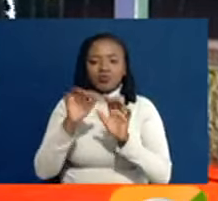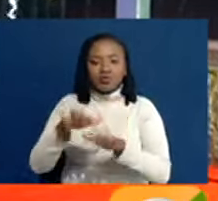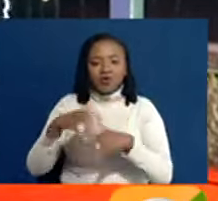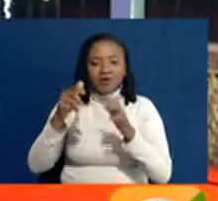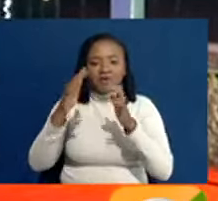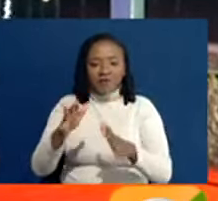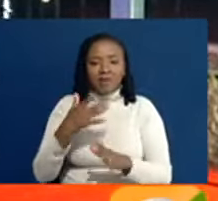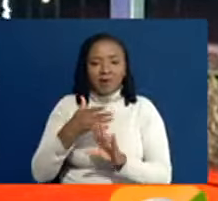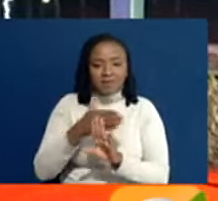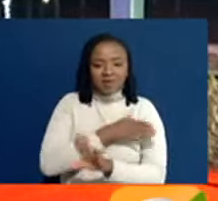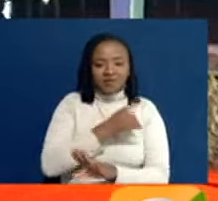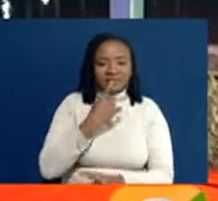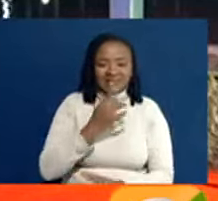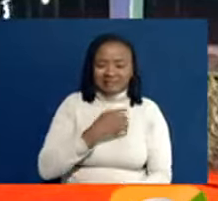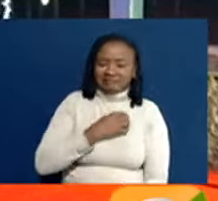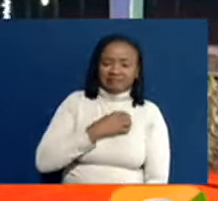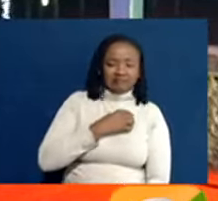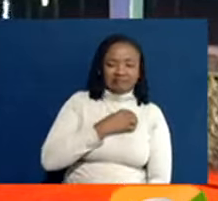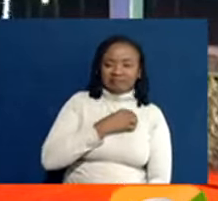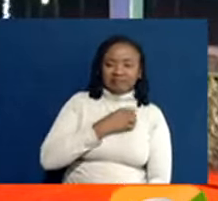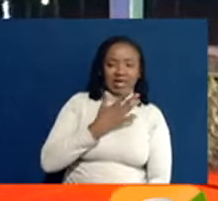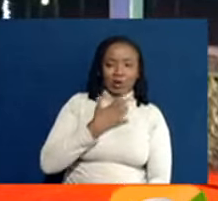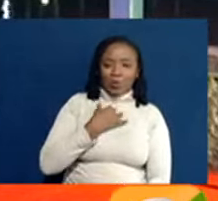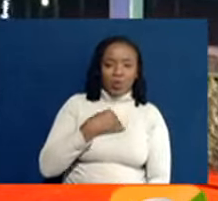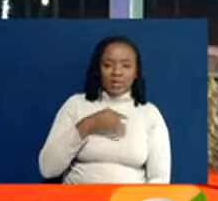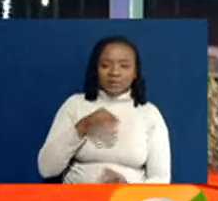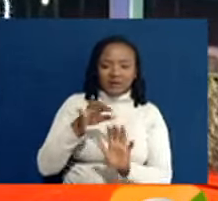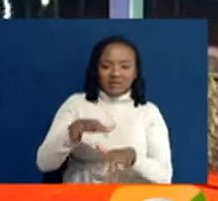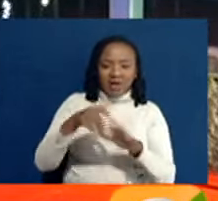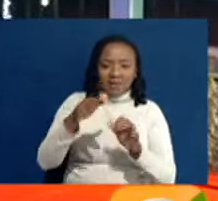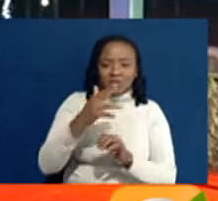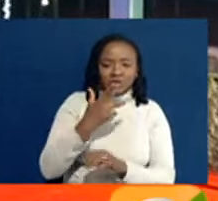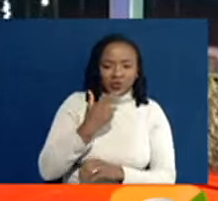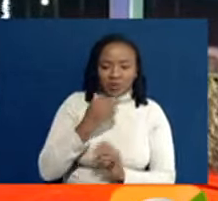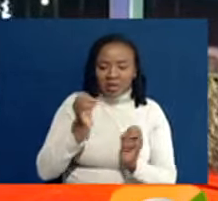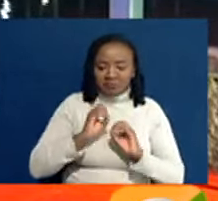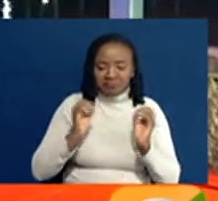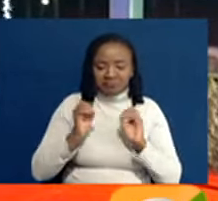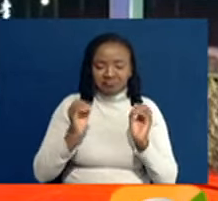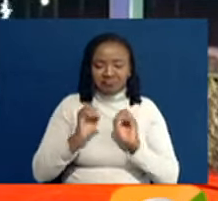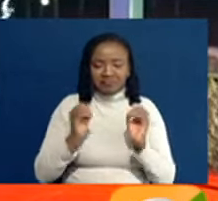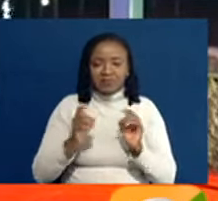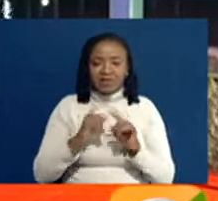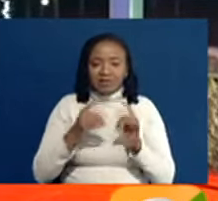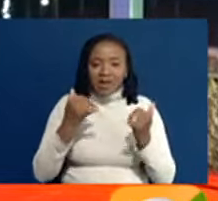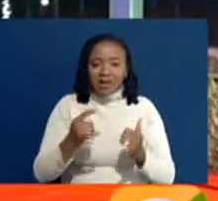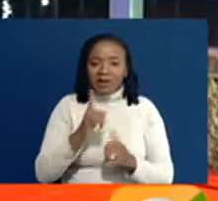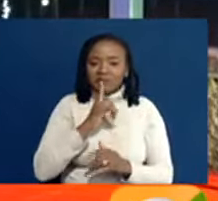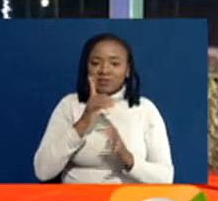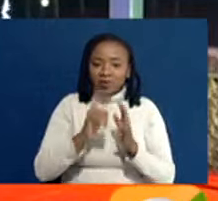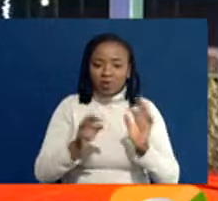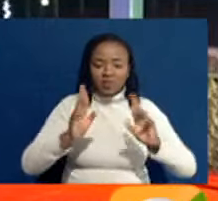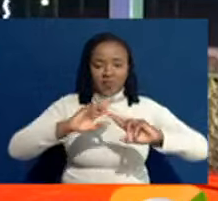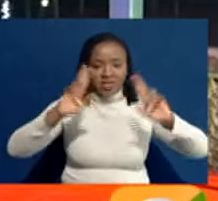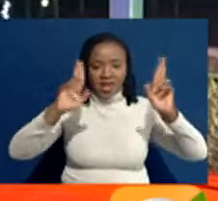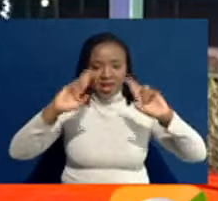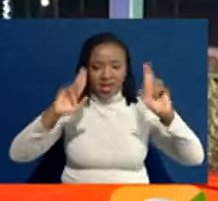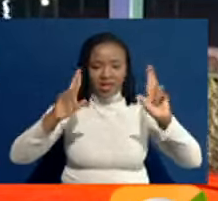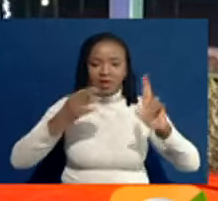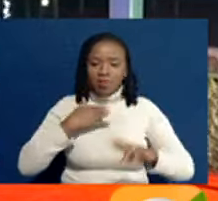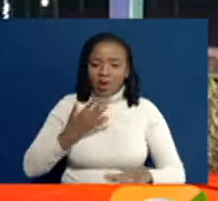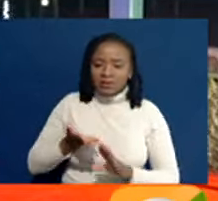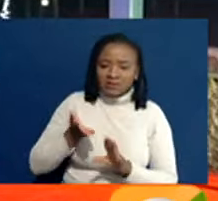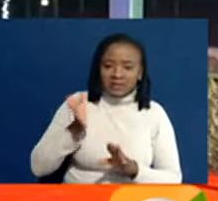shunned sugarcane farming and resorted to planting other food and cash crops now say they are ready to go back to